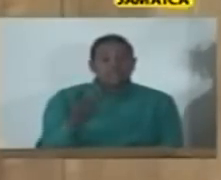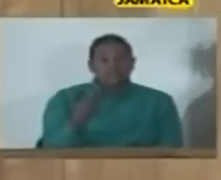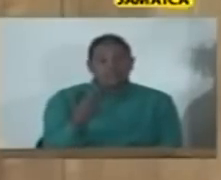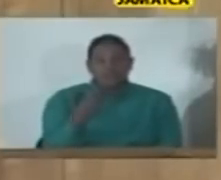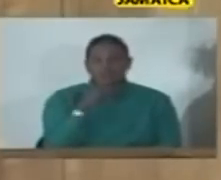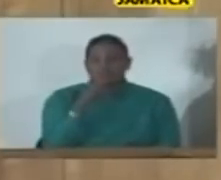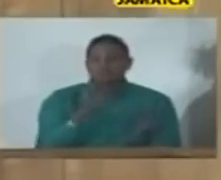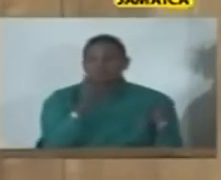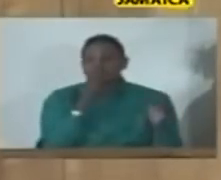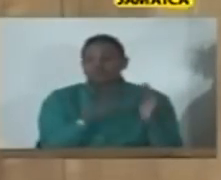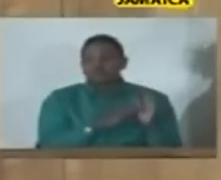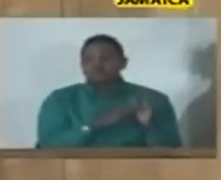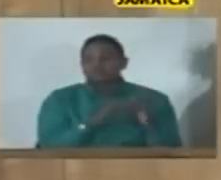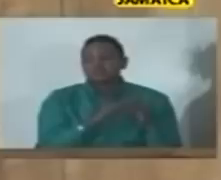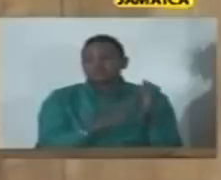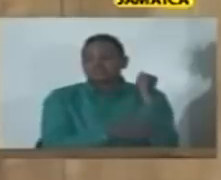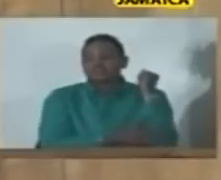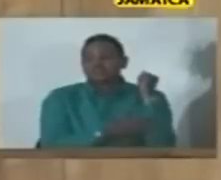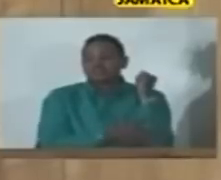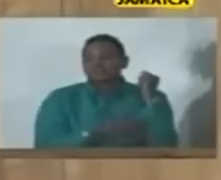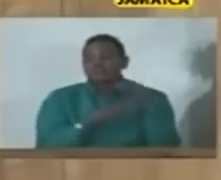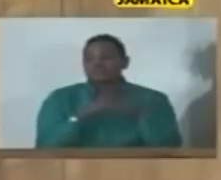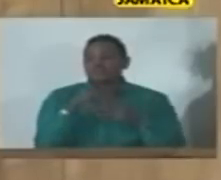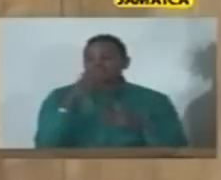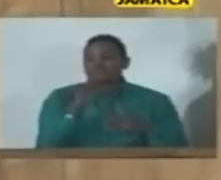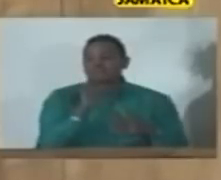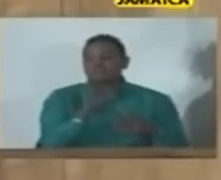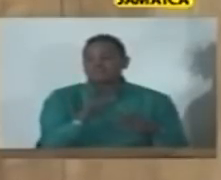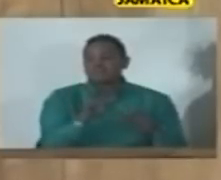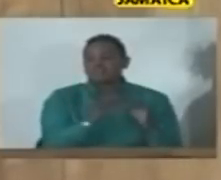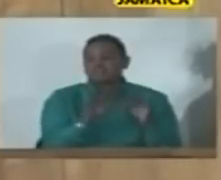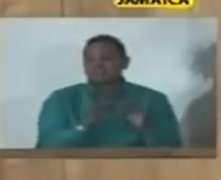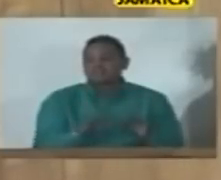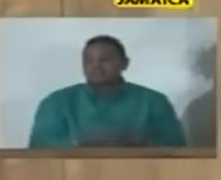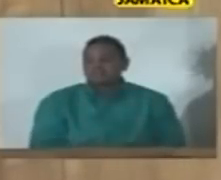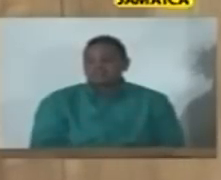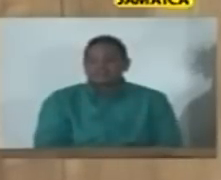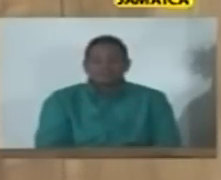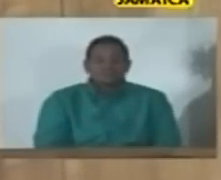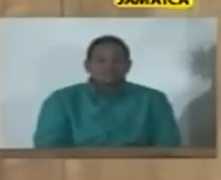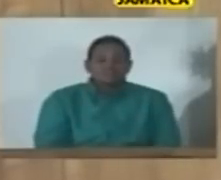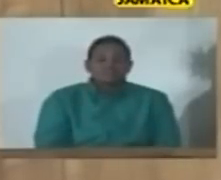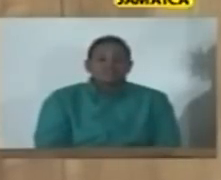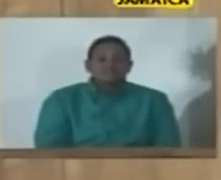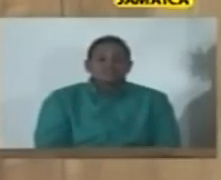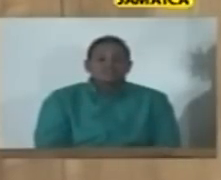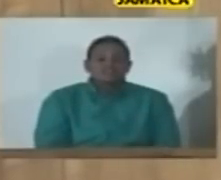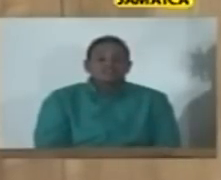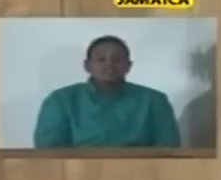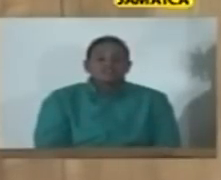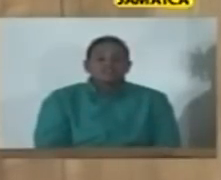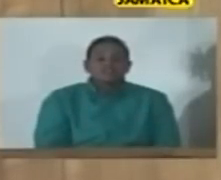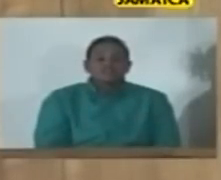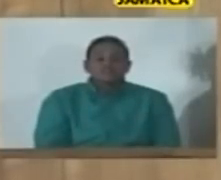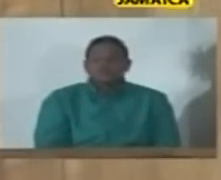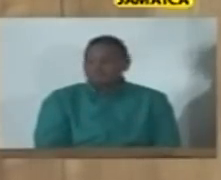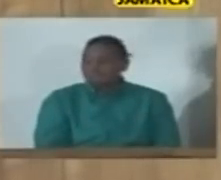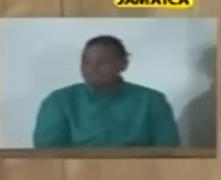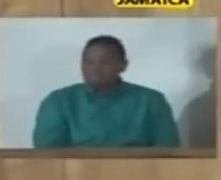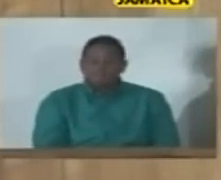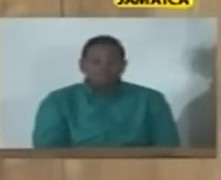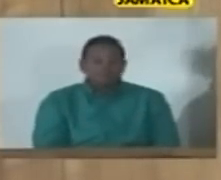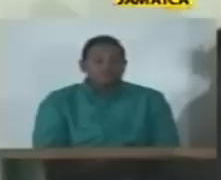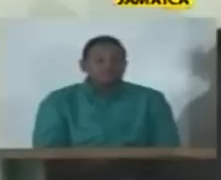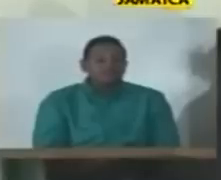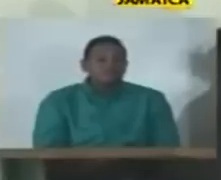we represent in this country out of that group in there. Right? So that's one. And there are ways we can